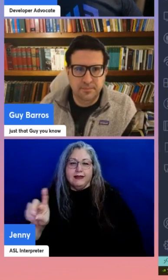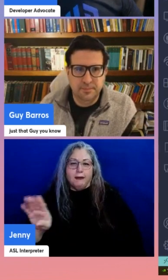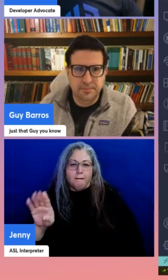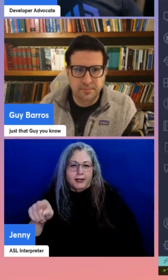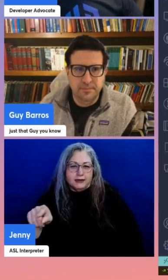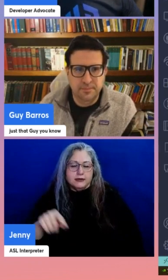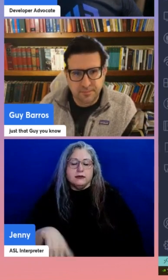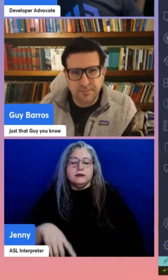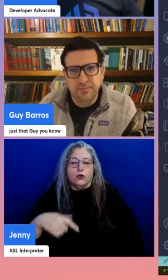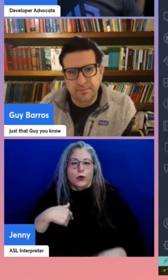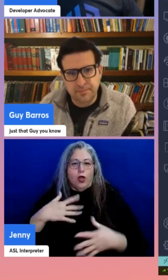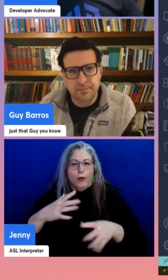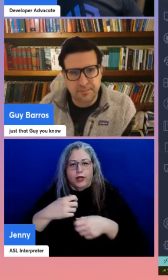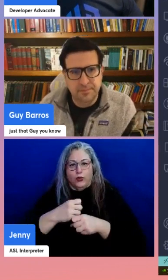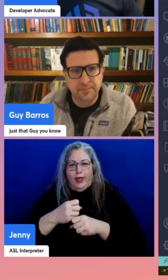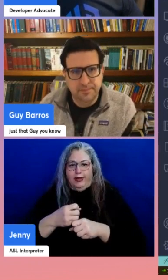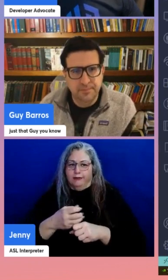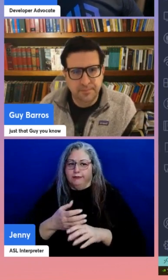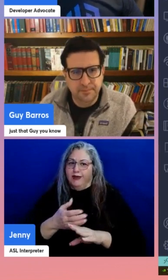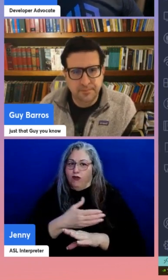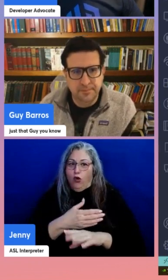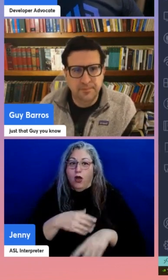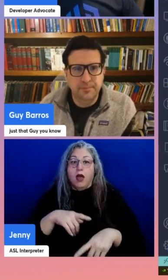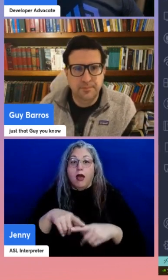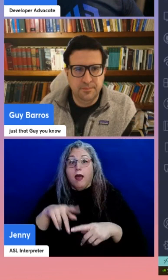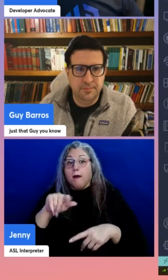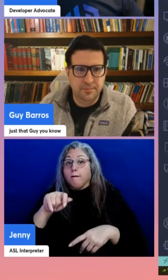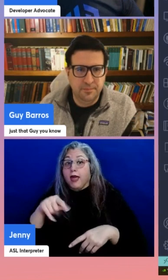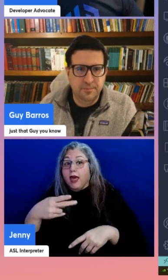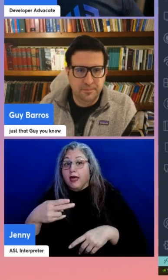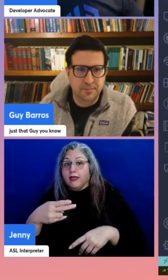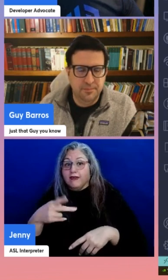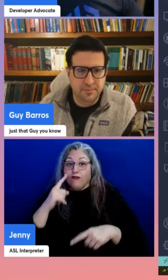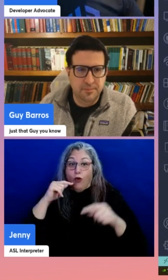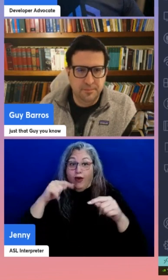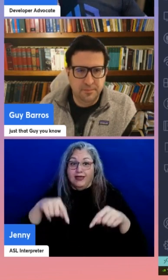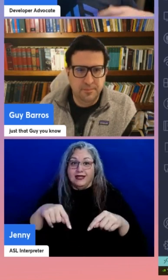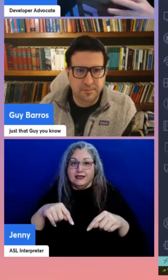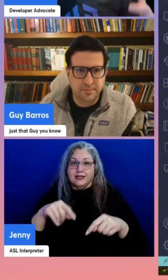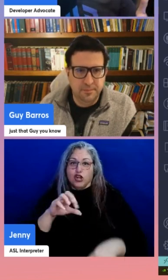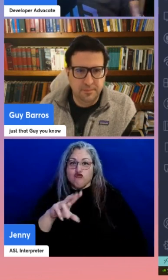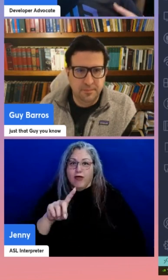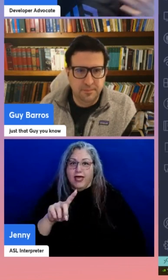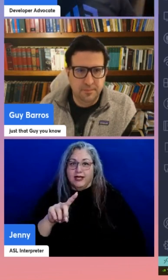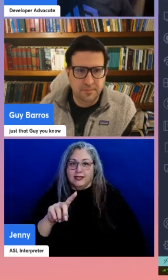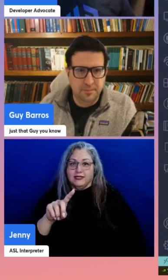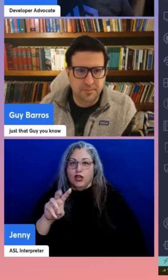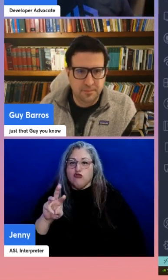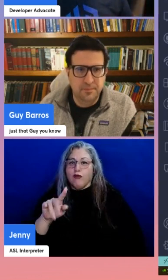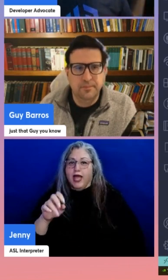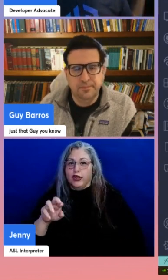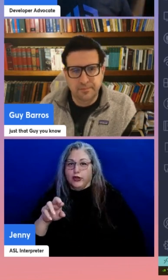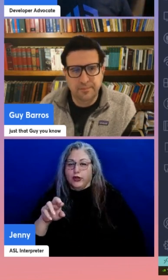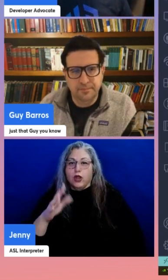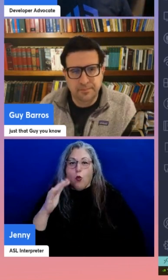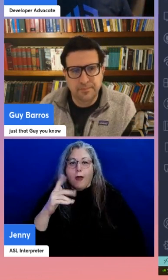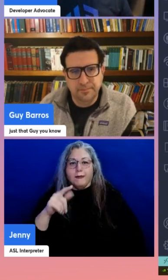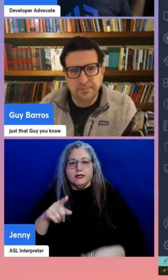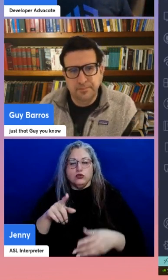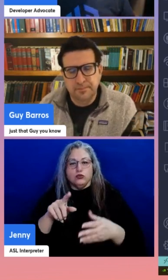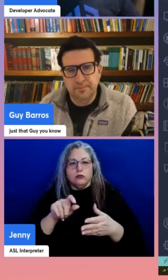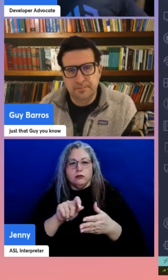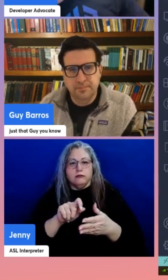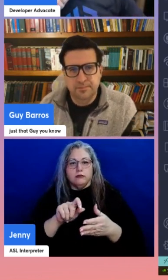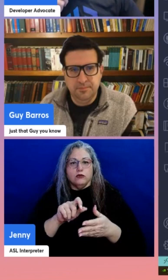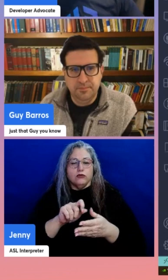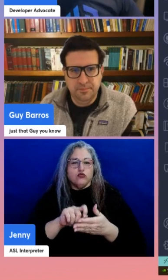that we created earlier on. And then the path. Well, in this instance, it's creds writer, because that's how you go about creating dynamic